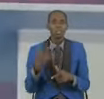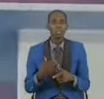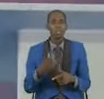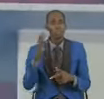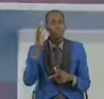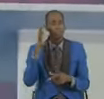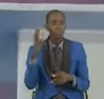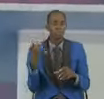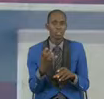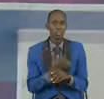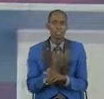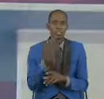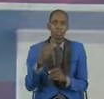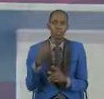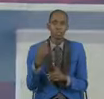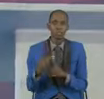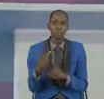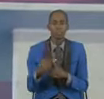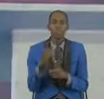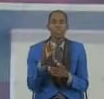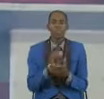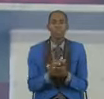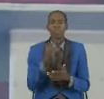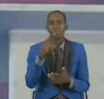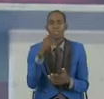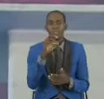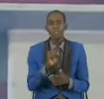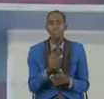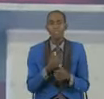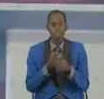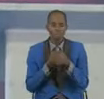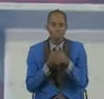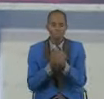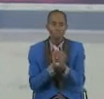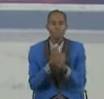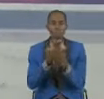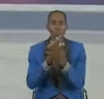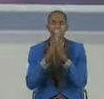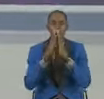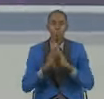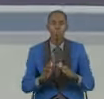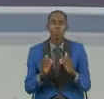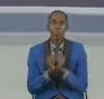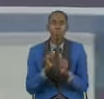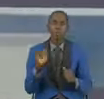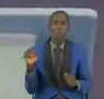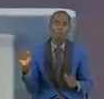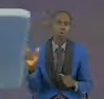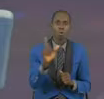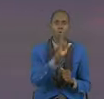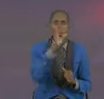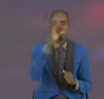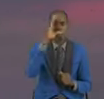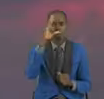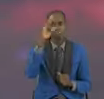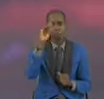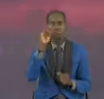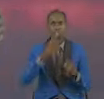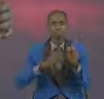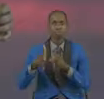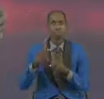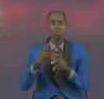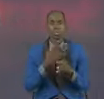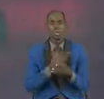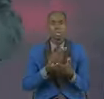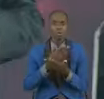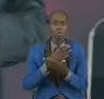God that says, follow peace with all men, and holiness, without which no